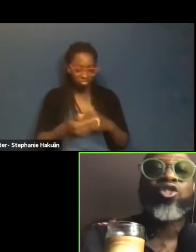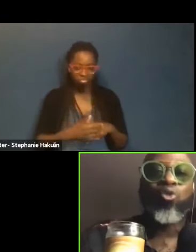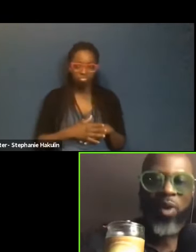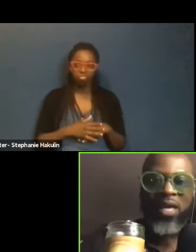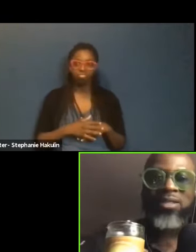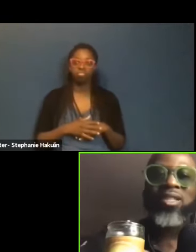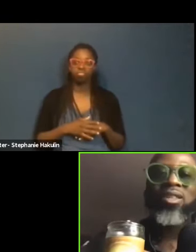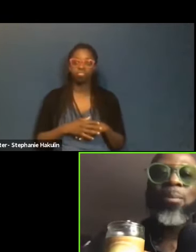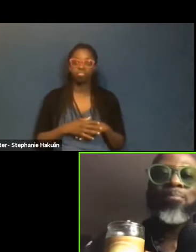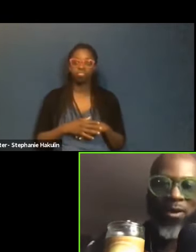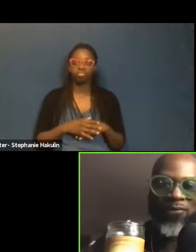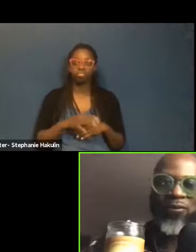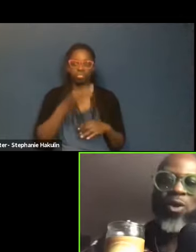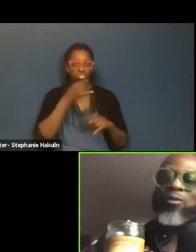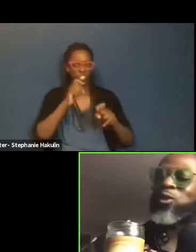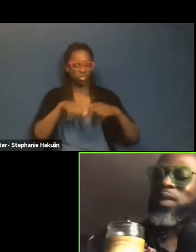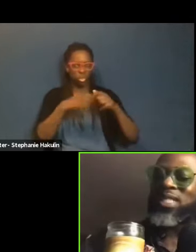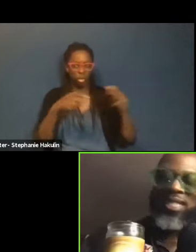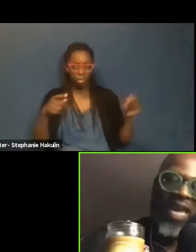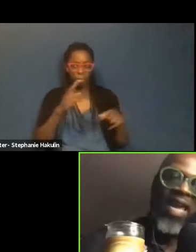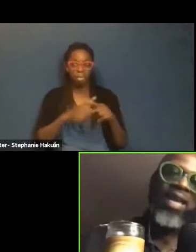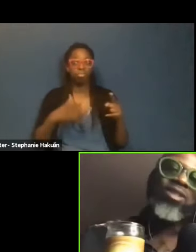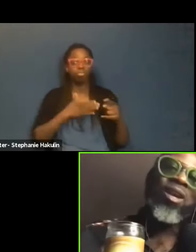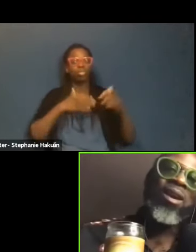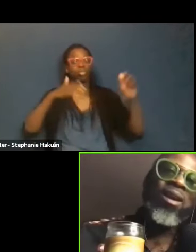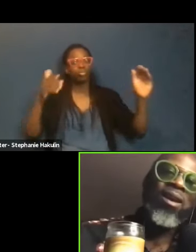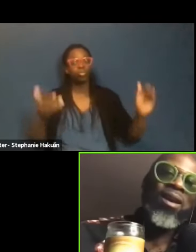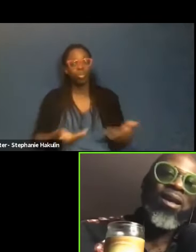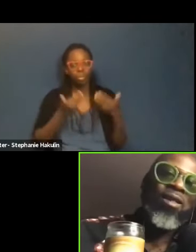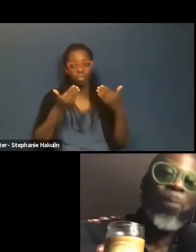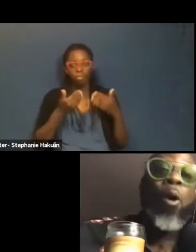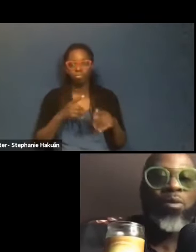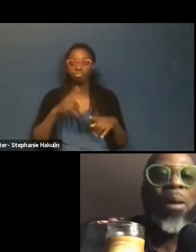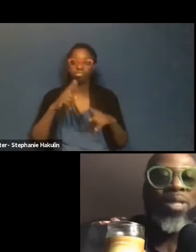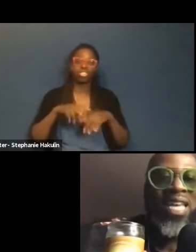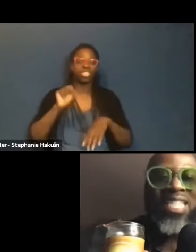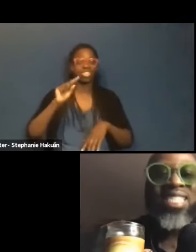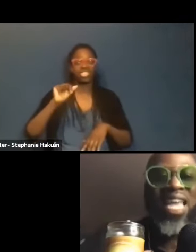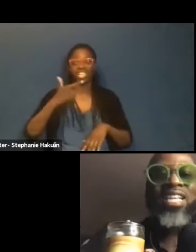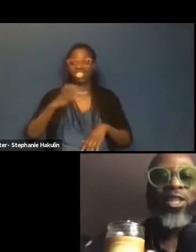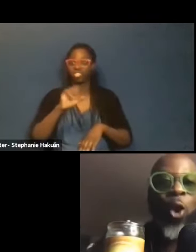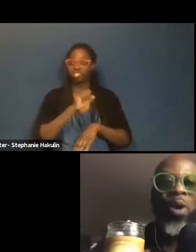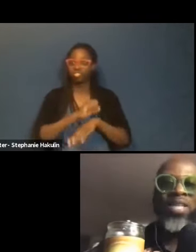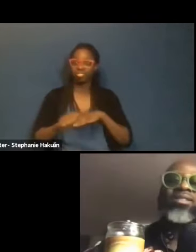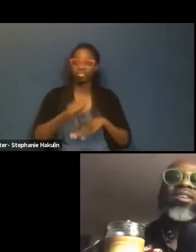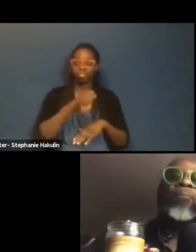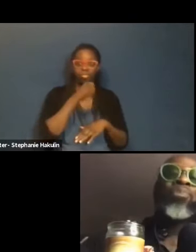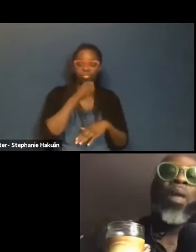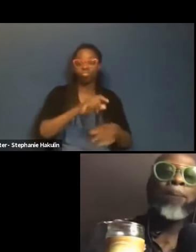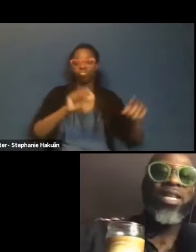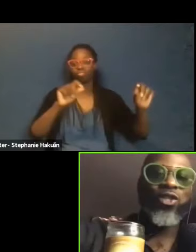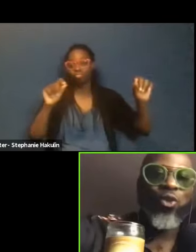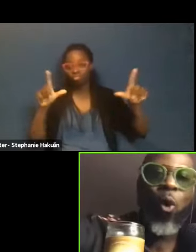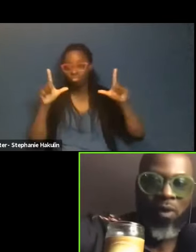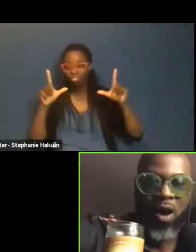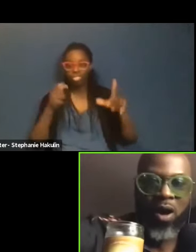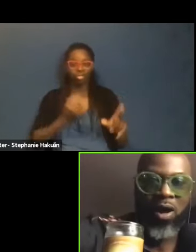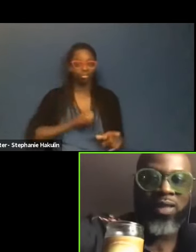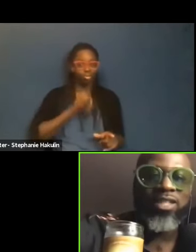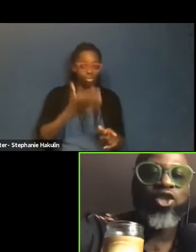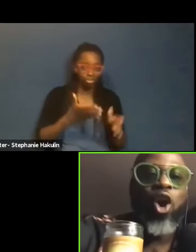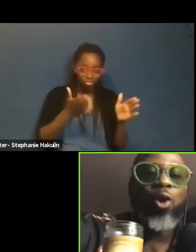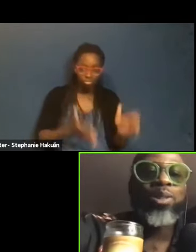welcome to the screen, to the microphone, to the stage, the poet representing St. Louis,